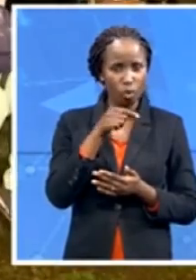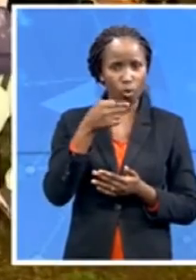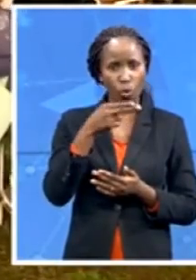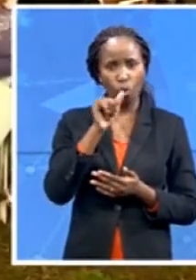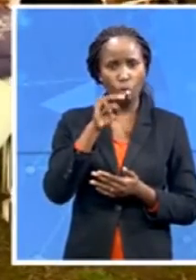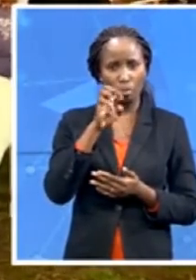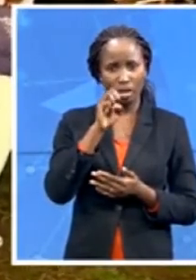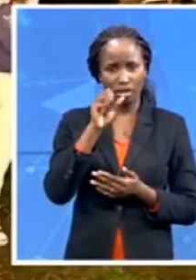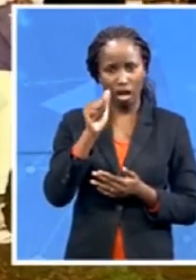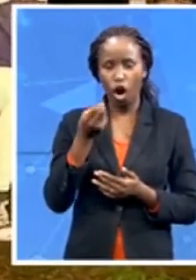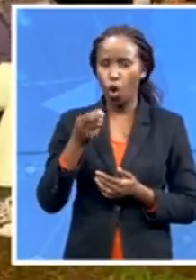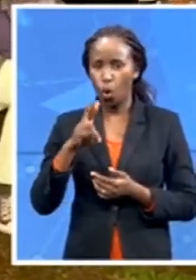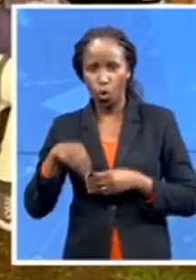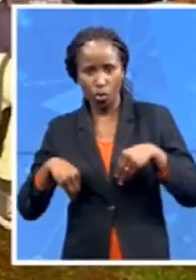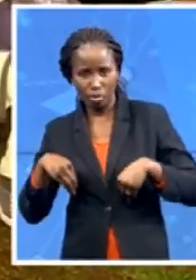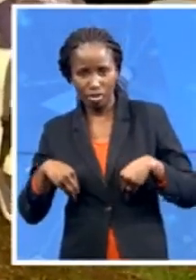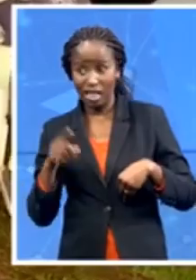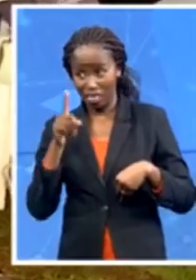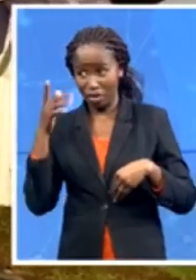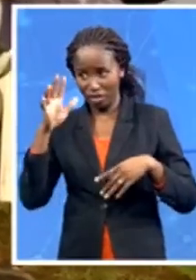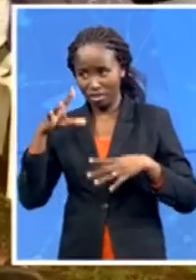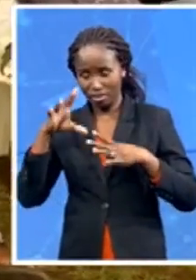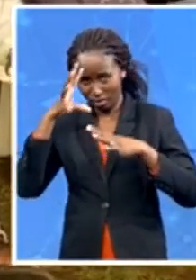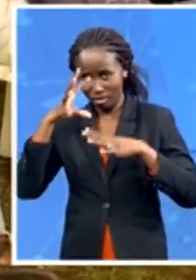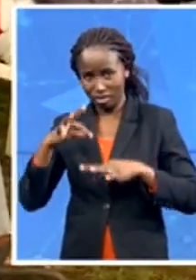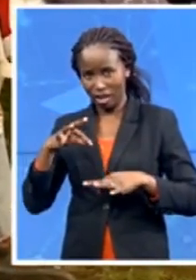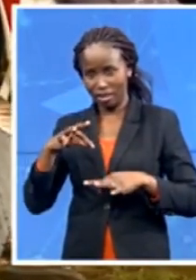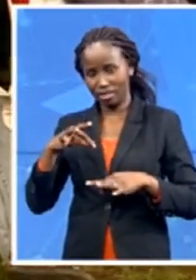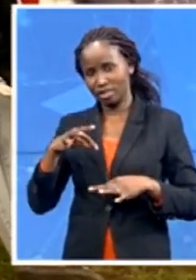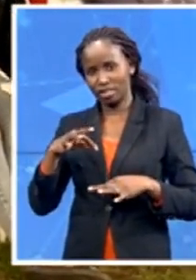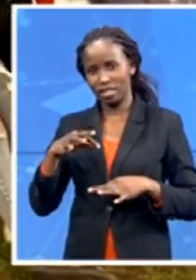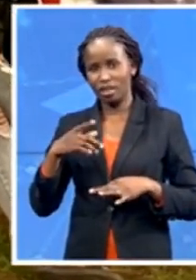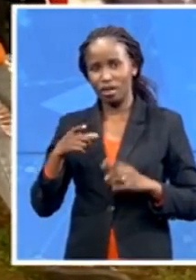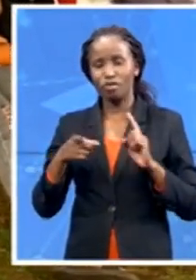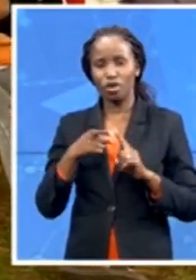Basithatha isigqibo kwimithingi eyayitsherishwa nguJacob Zuma engu-chairperson